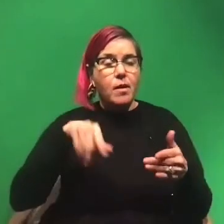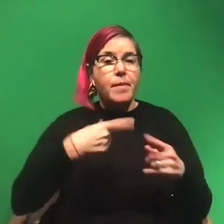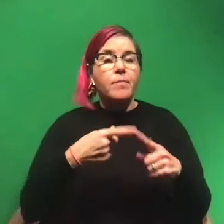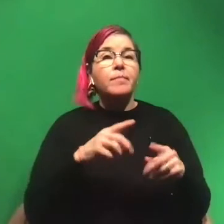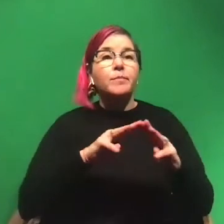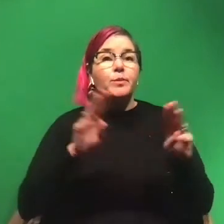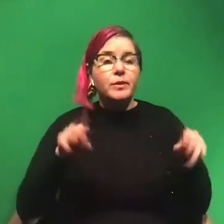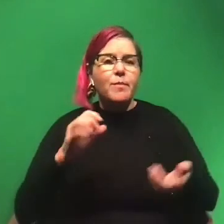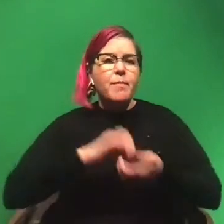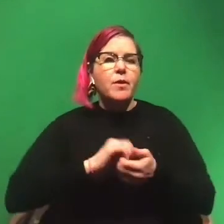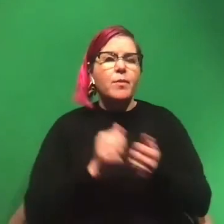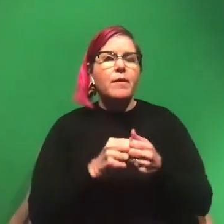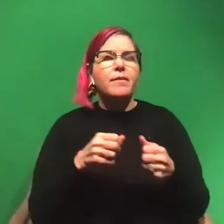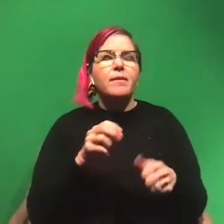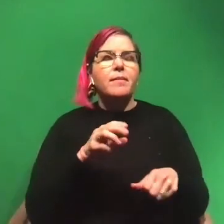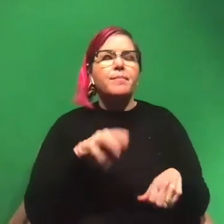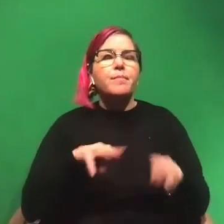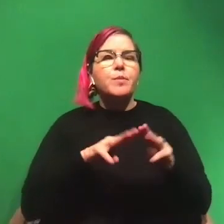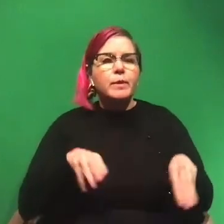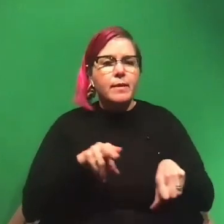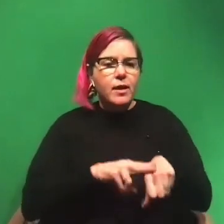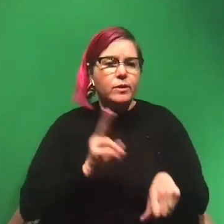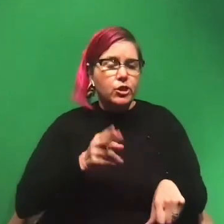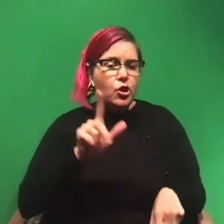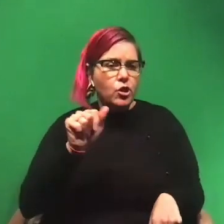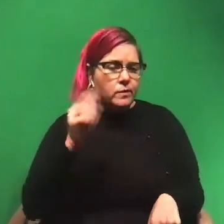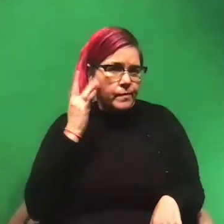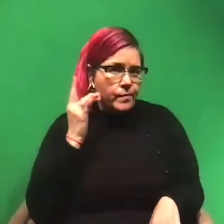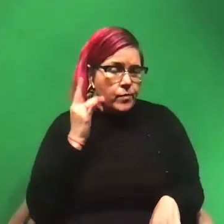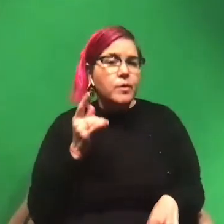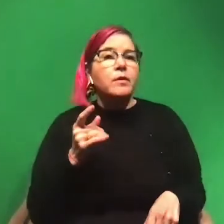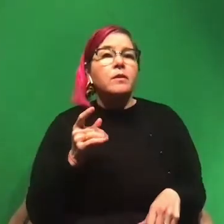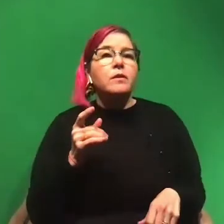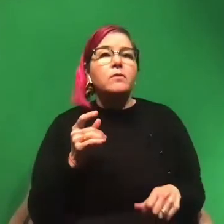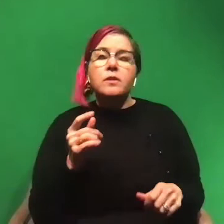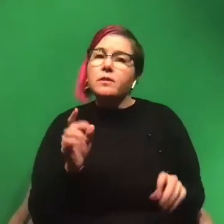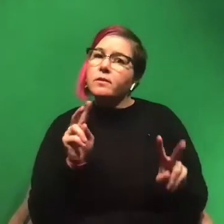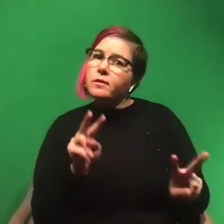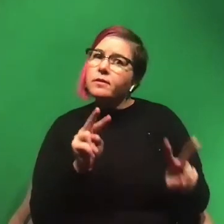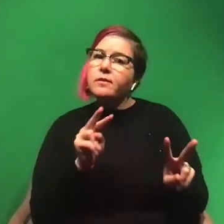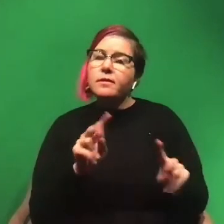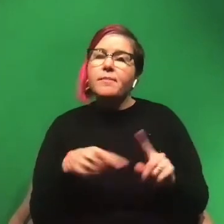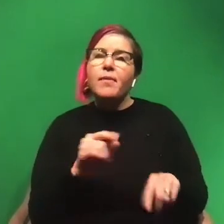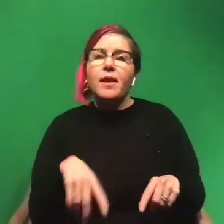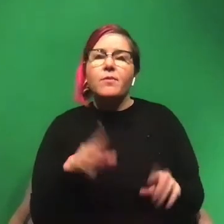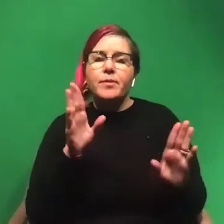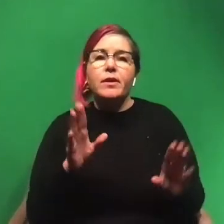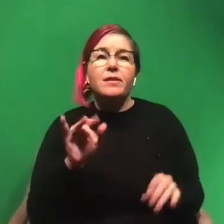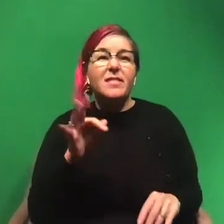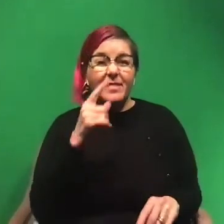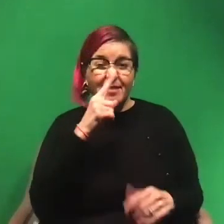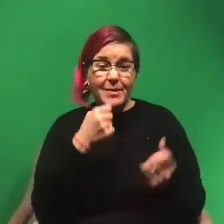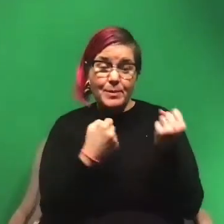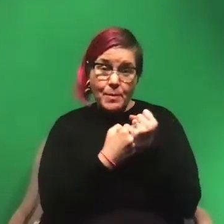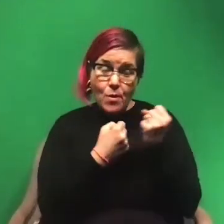We've partnered up with the Museum of Natural History in Los Angeles, and we are psyched about that. That's going to be great. If you can support our